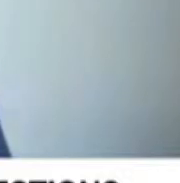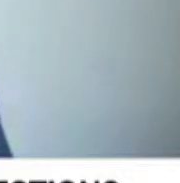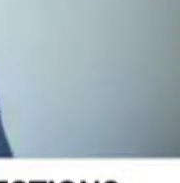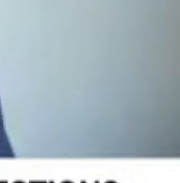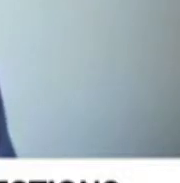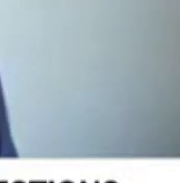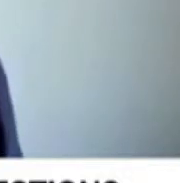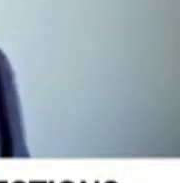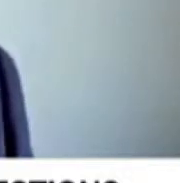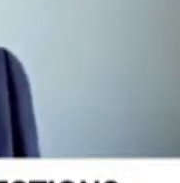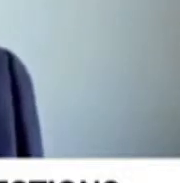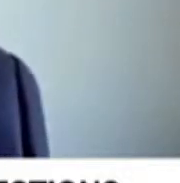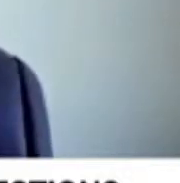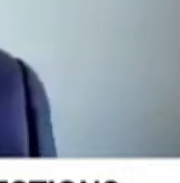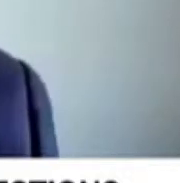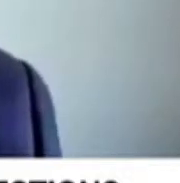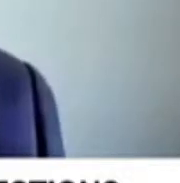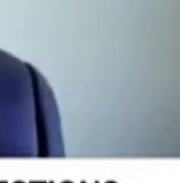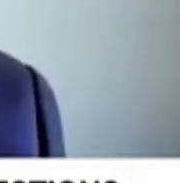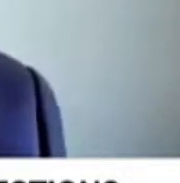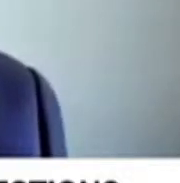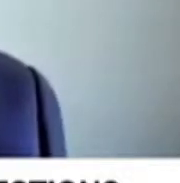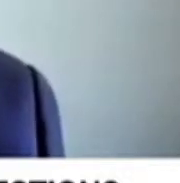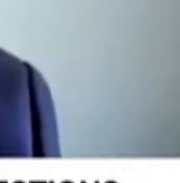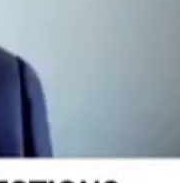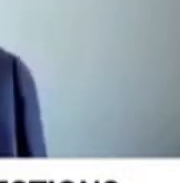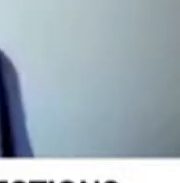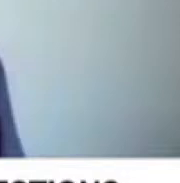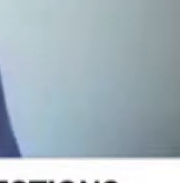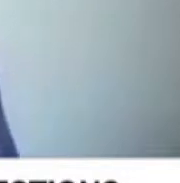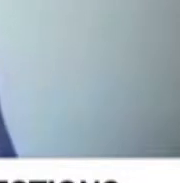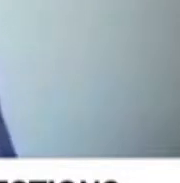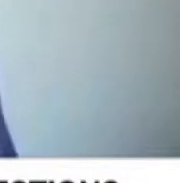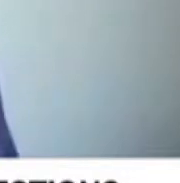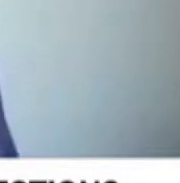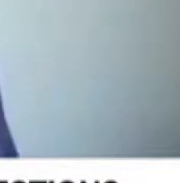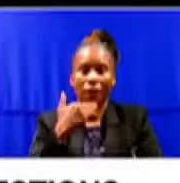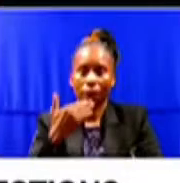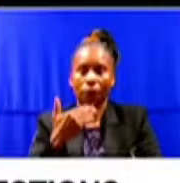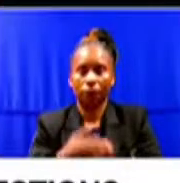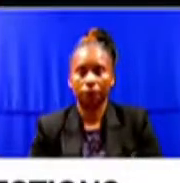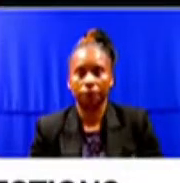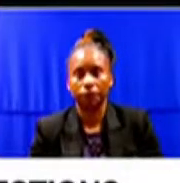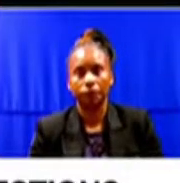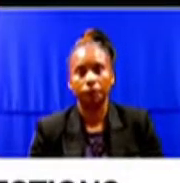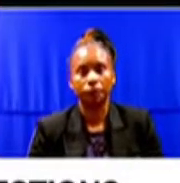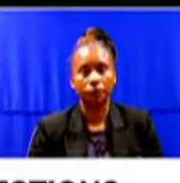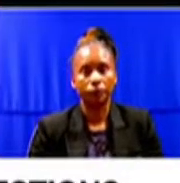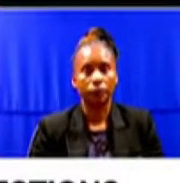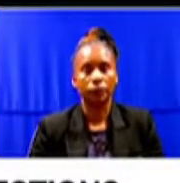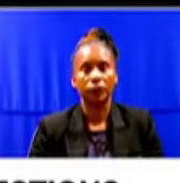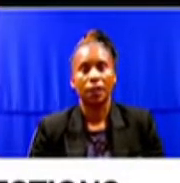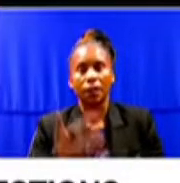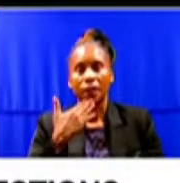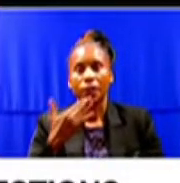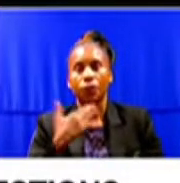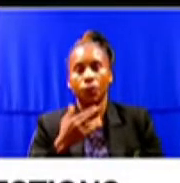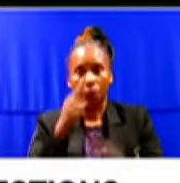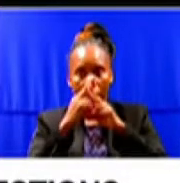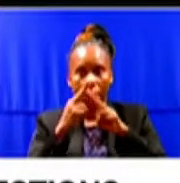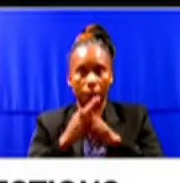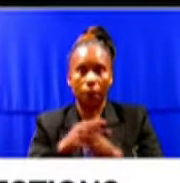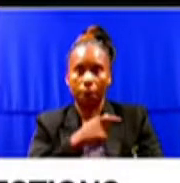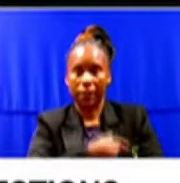end. Honorable Deputy Speaker, I thank you. Thank you, Honorable President.